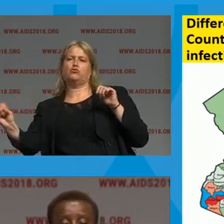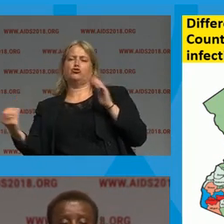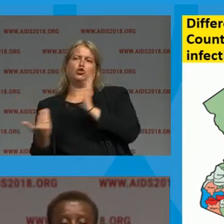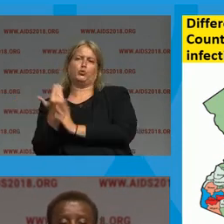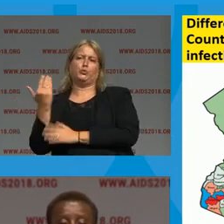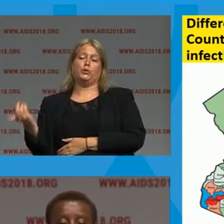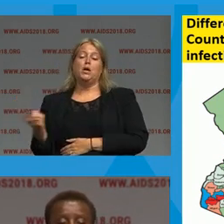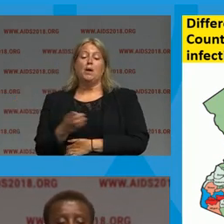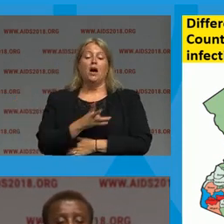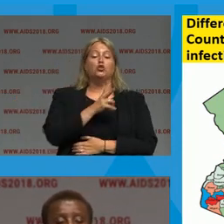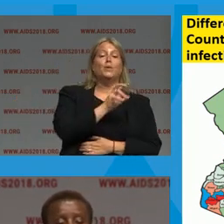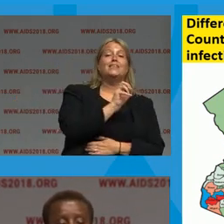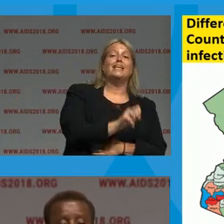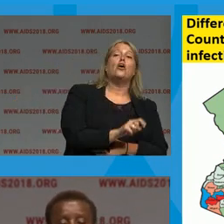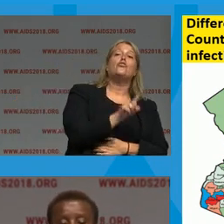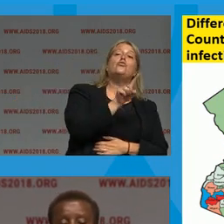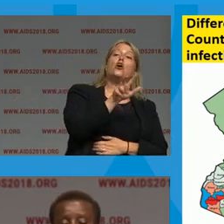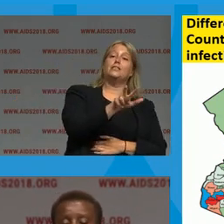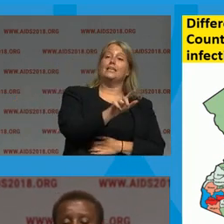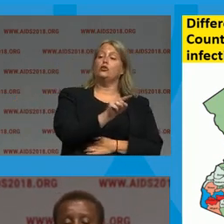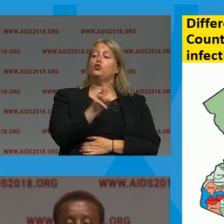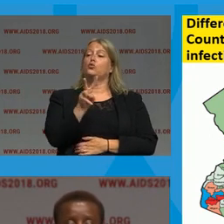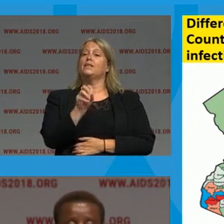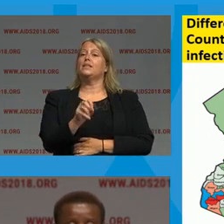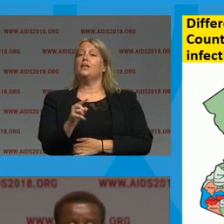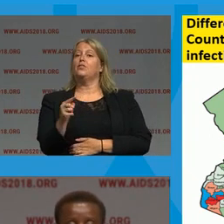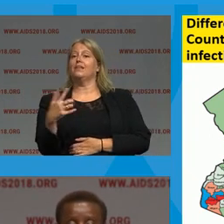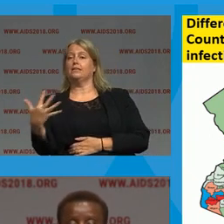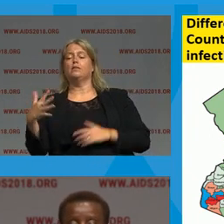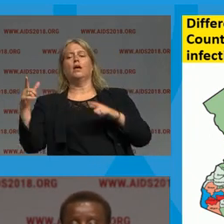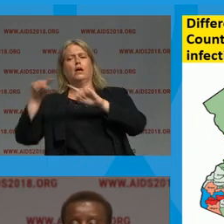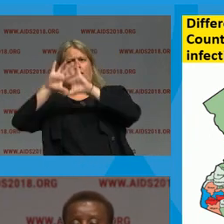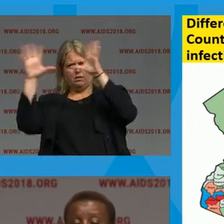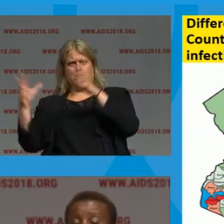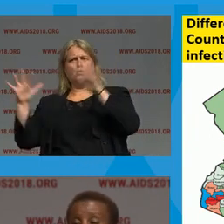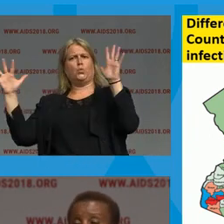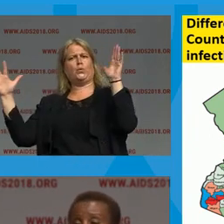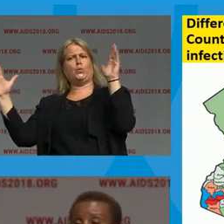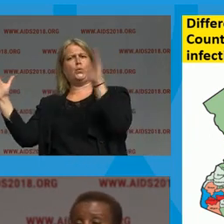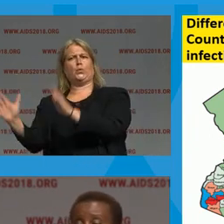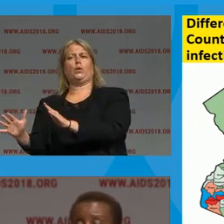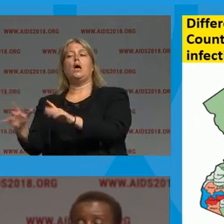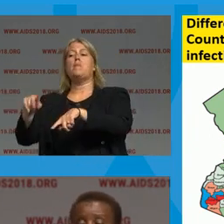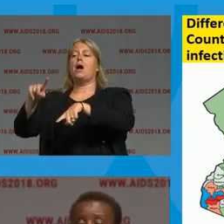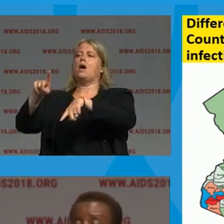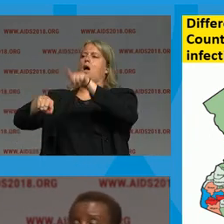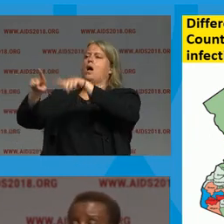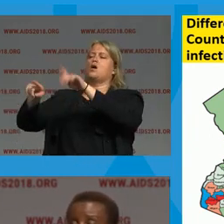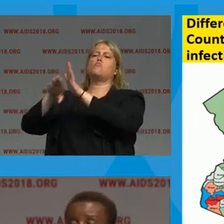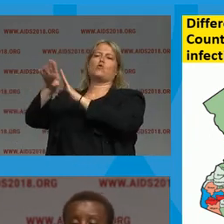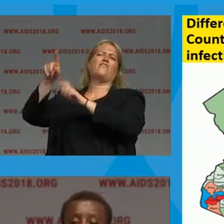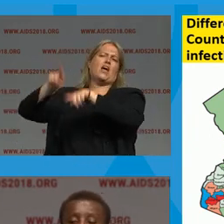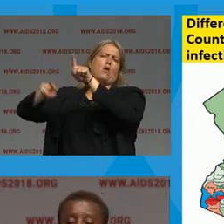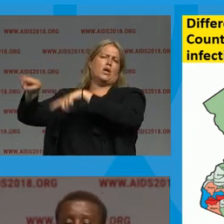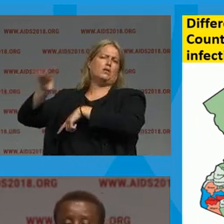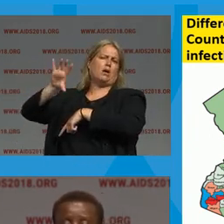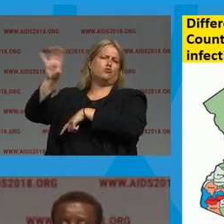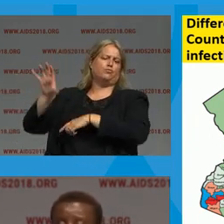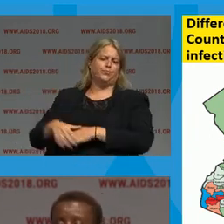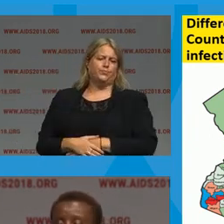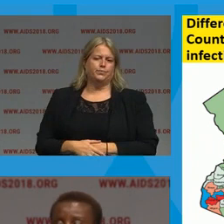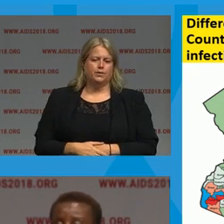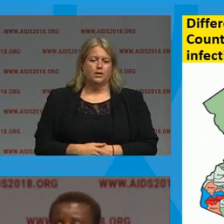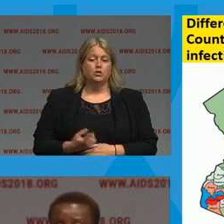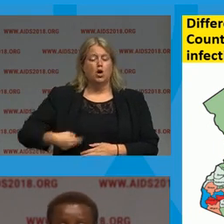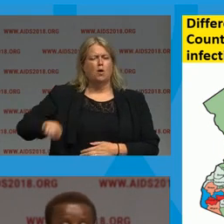between 2013 and 2015, we had an overall reduction in new infections, but we had varied progress. And we asked ourselves, why is it that